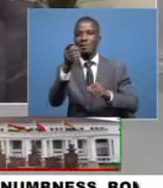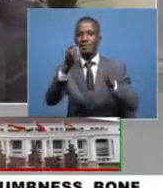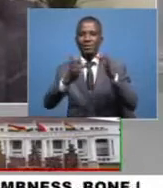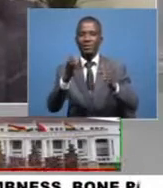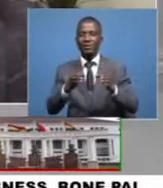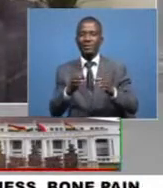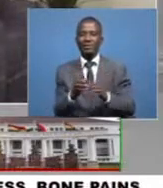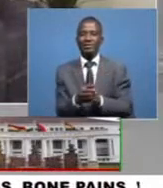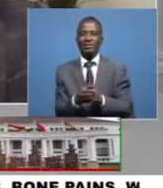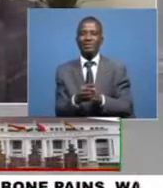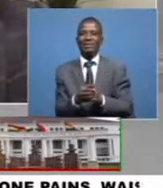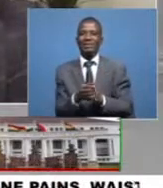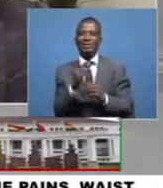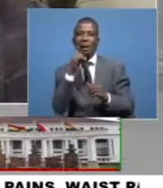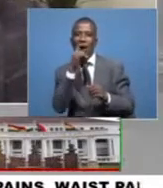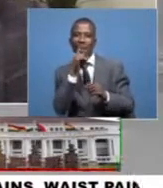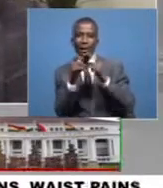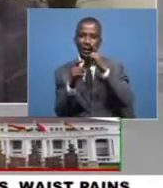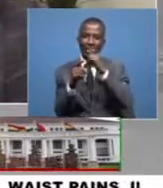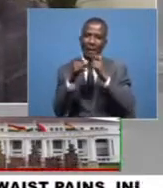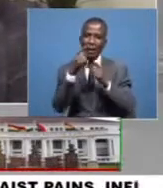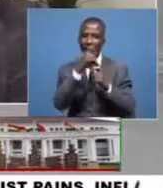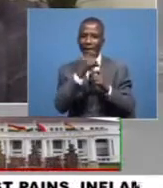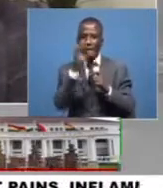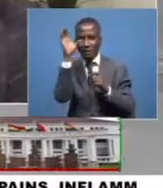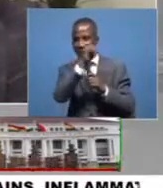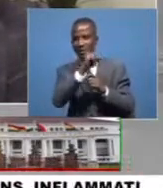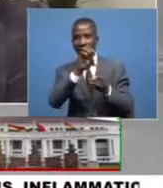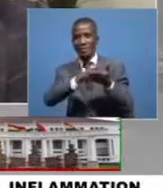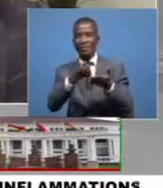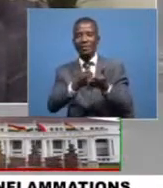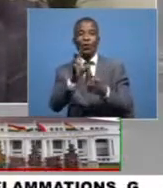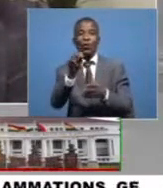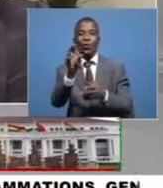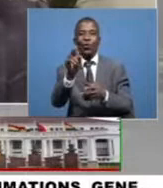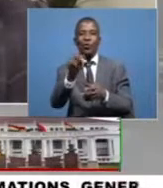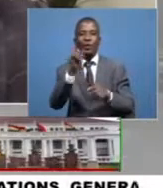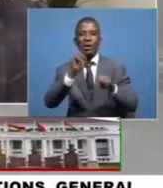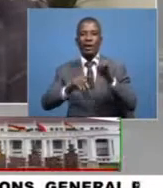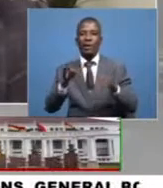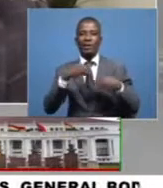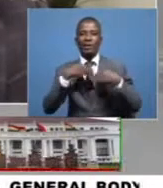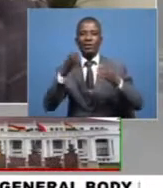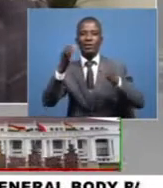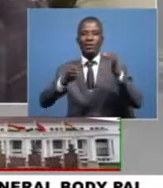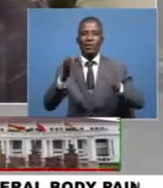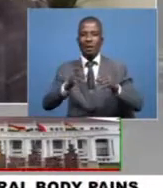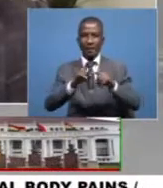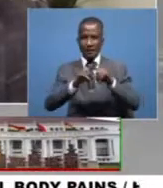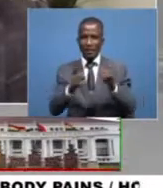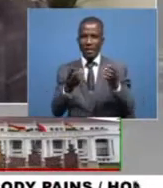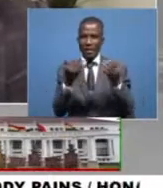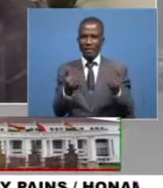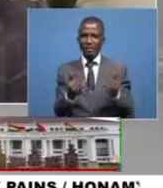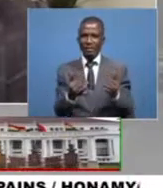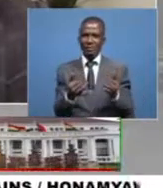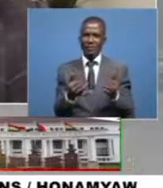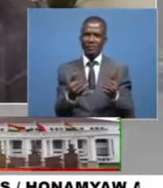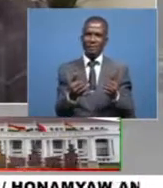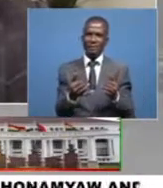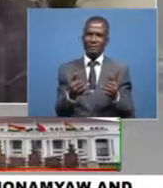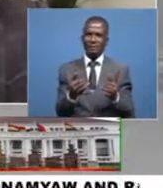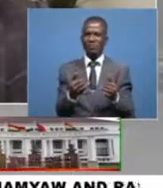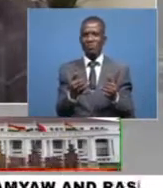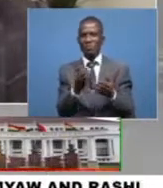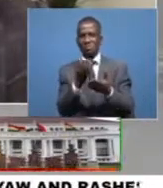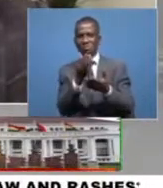Generally speaking, hearsay evidence is second-hand evidence, not admissible, but there are exceptions to the hearsay or the rule against